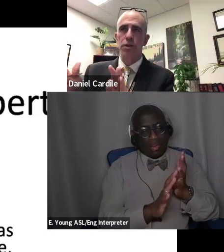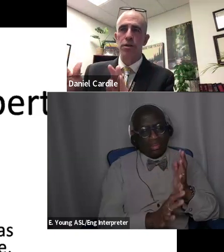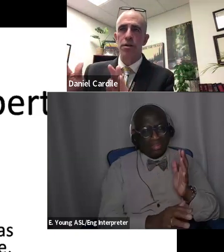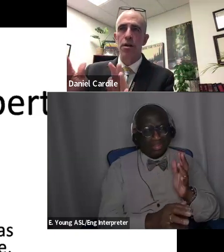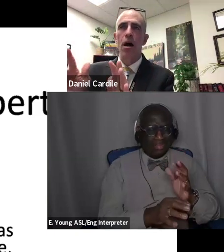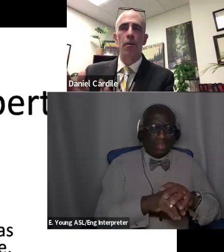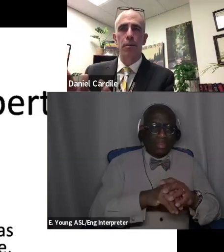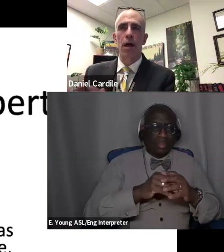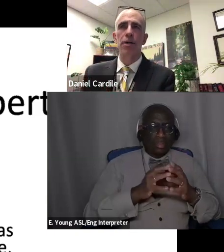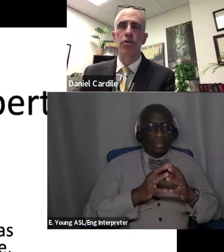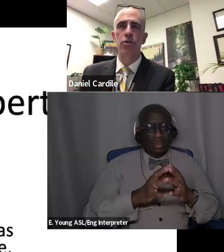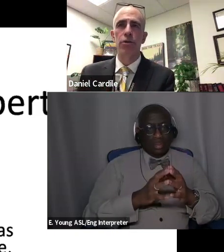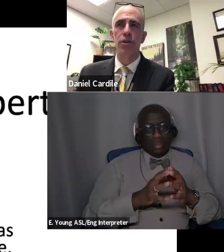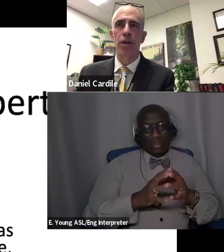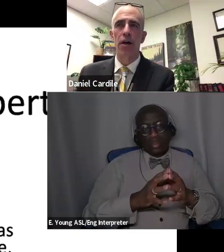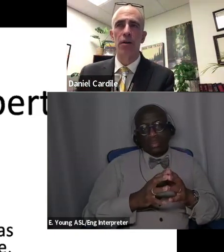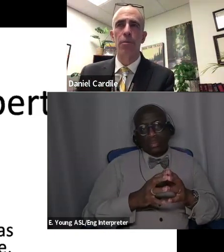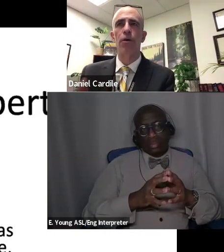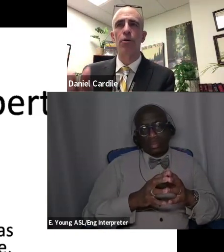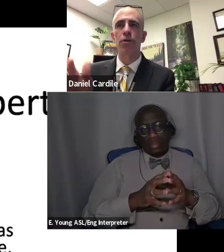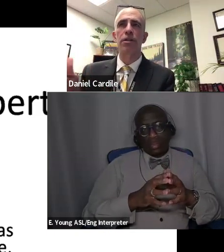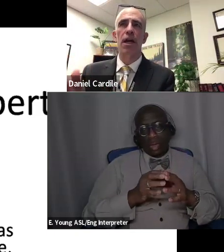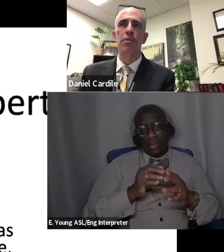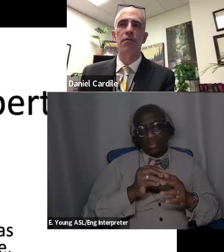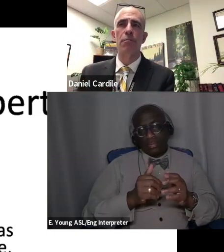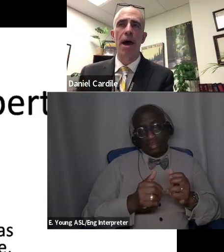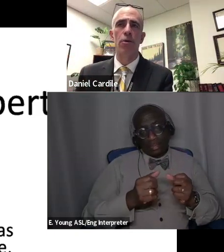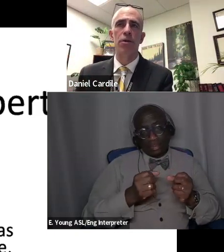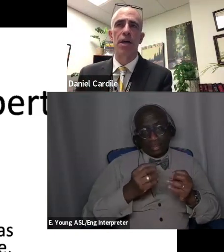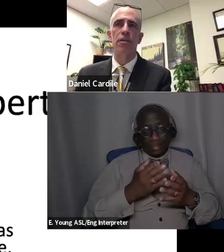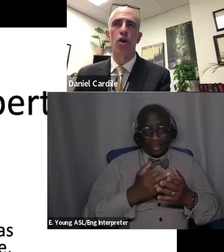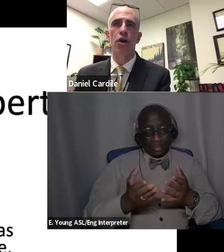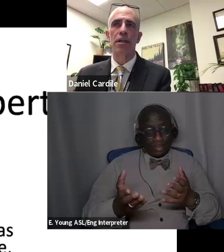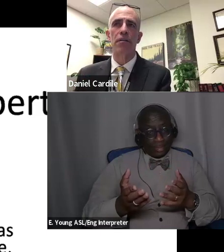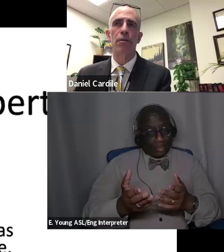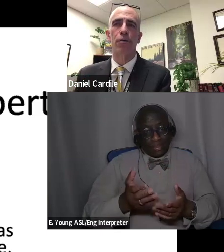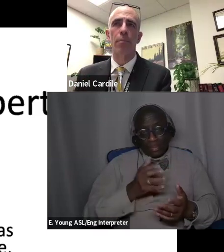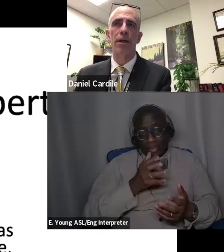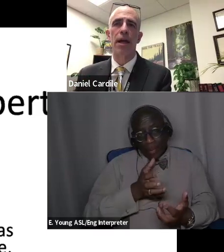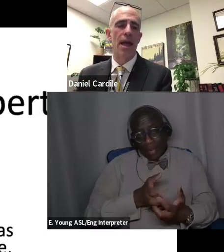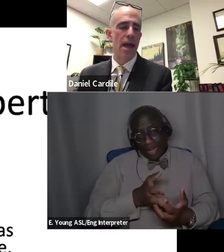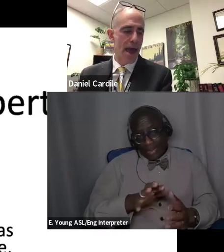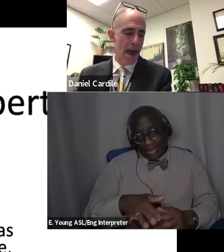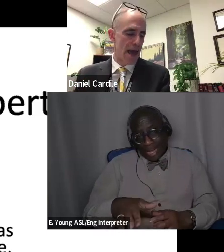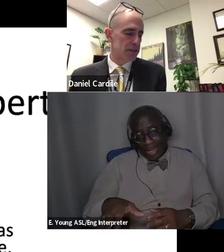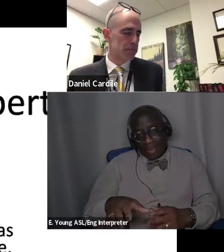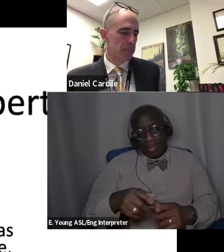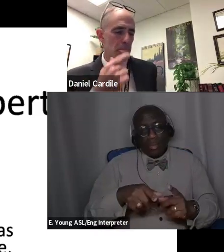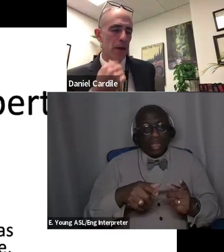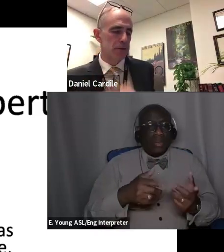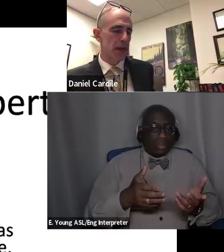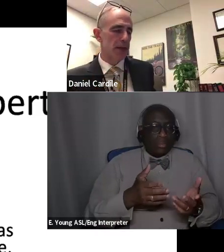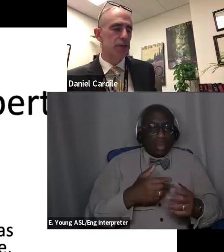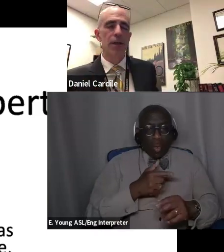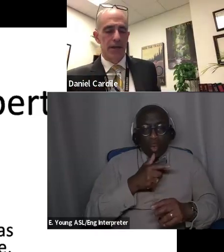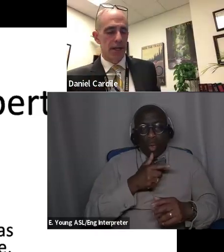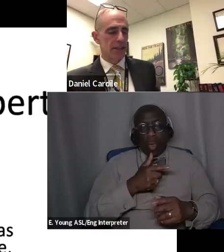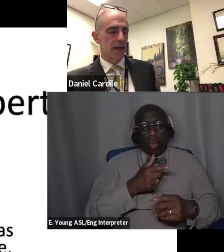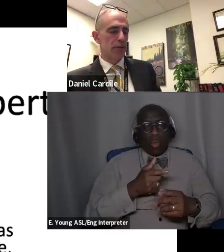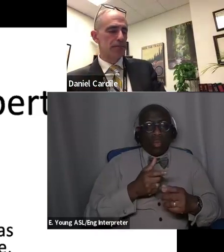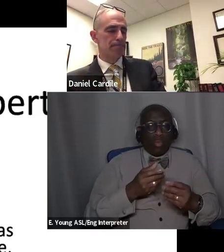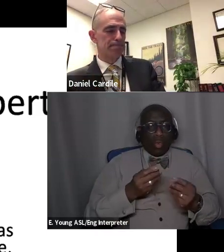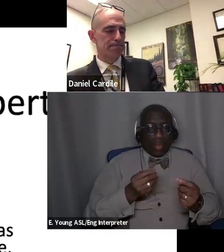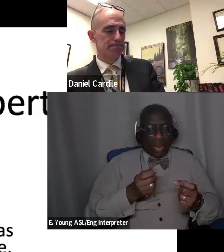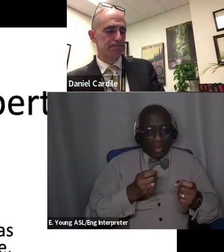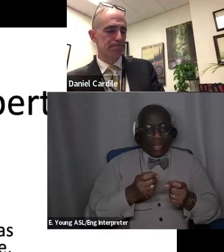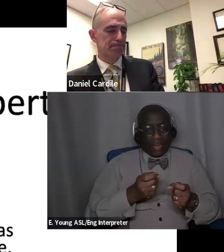of this would not apply to your child, but those are the types of powers that guardian of the property has to manage. Next